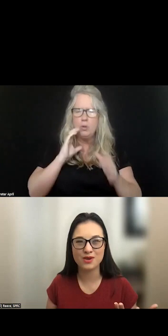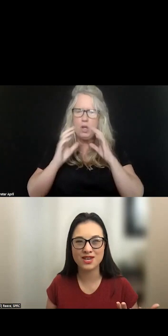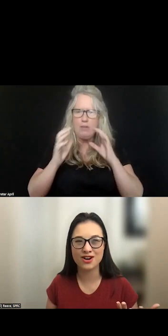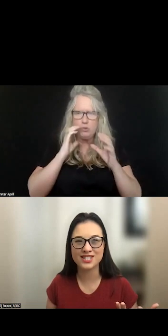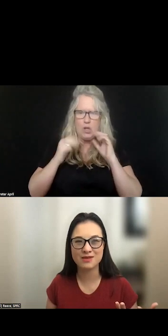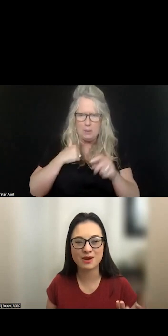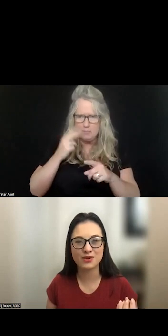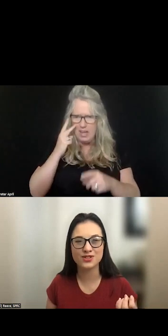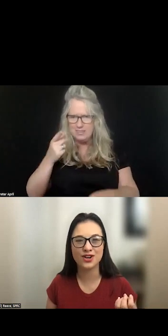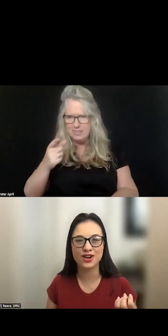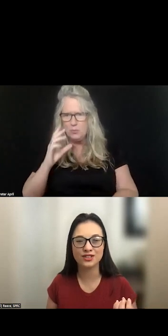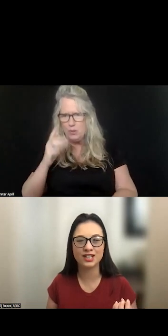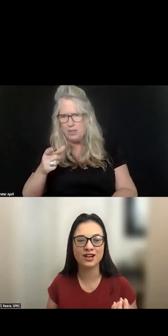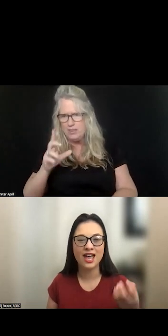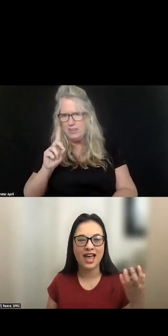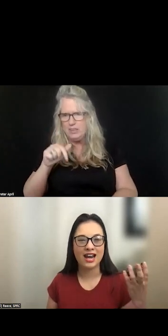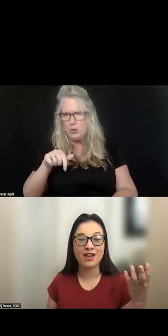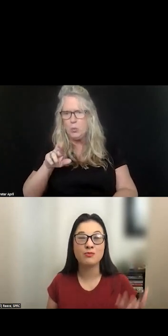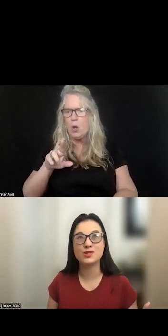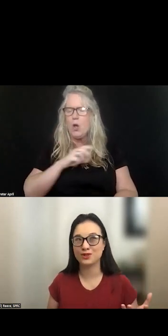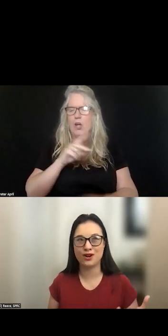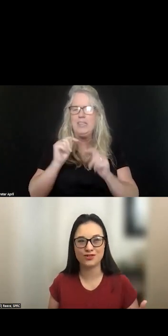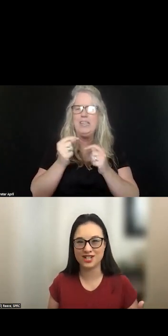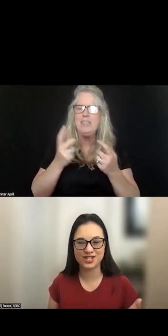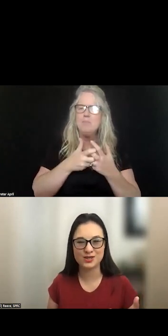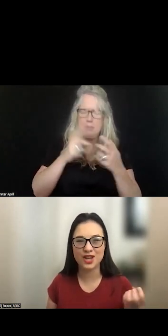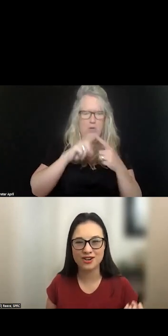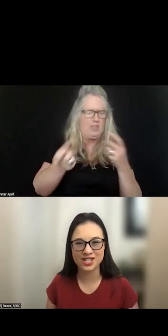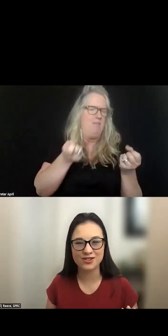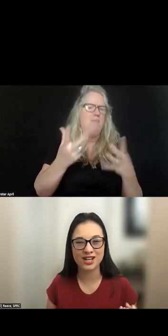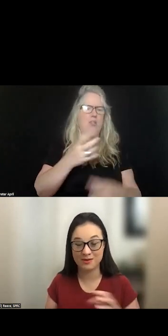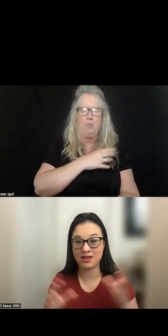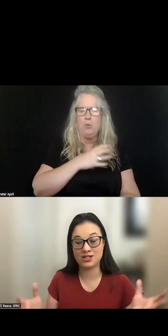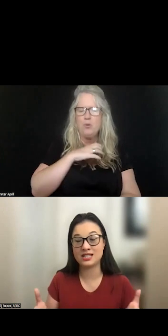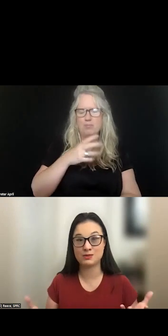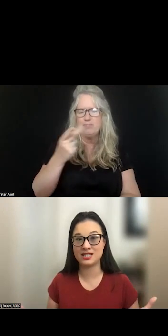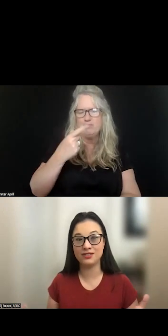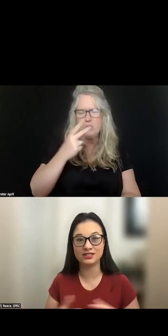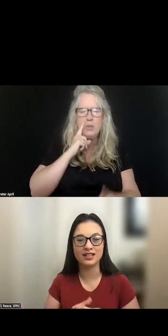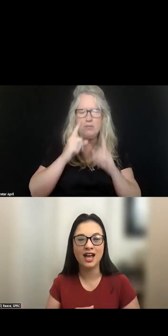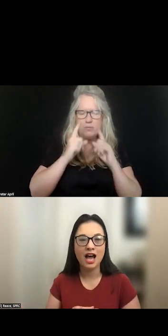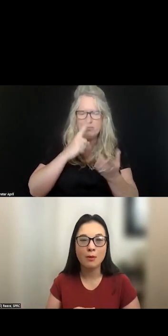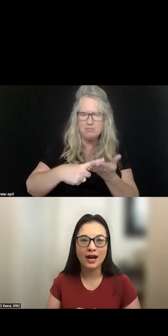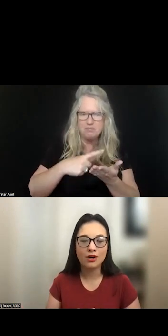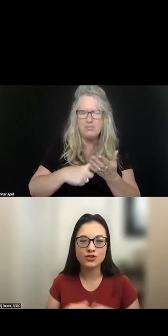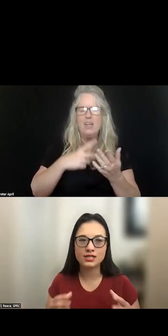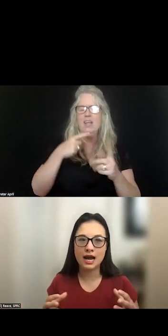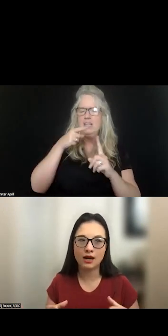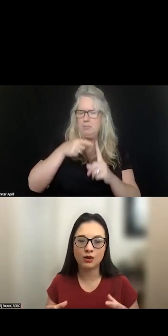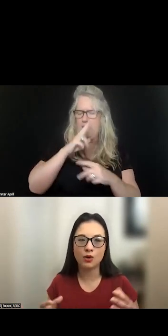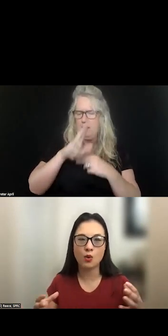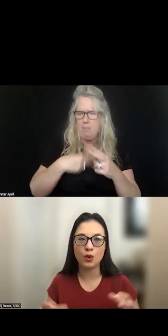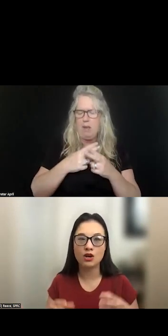of our BPR team members on earlier, and I've had multiple conversations with her in general, and specifically about